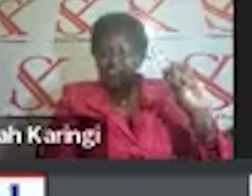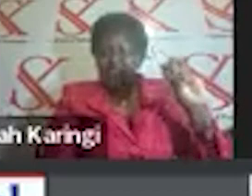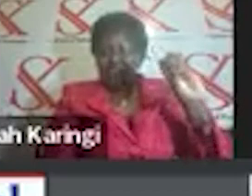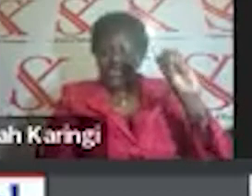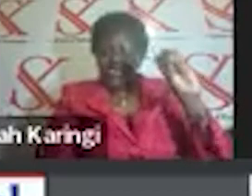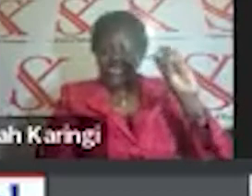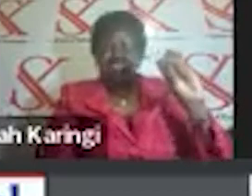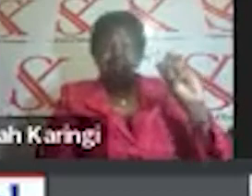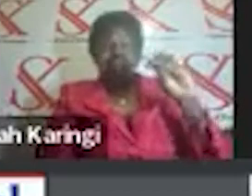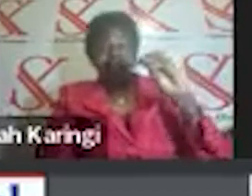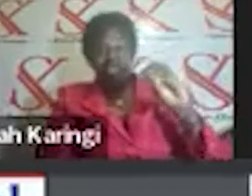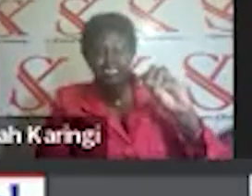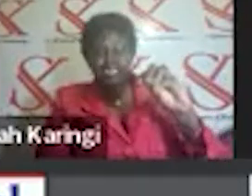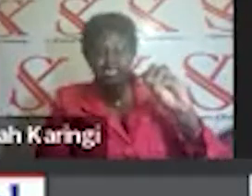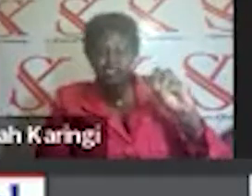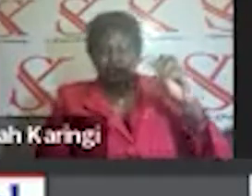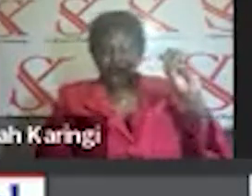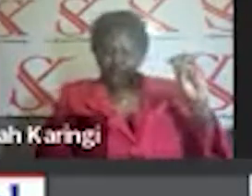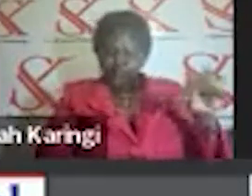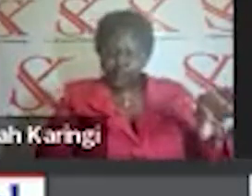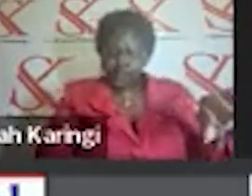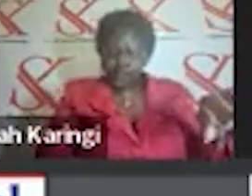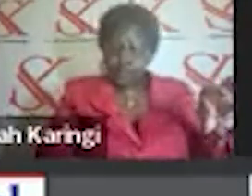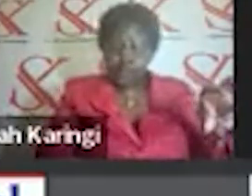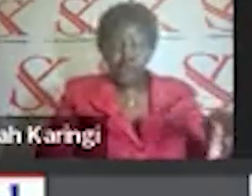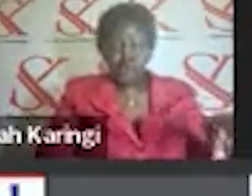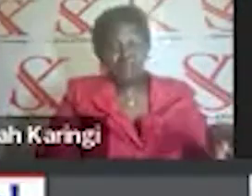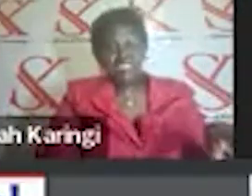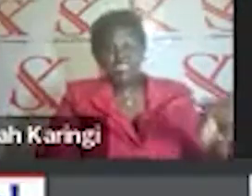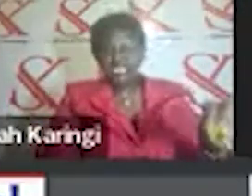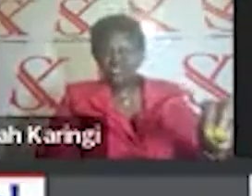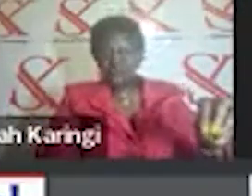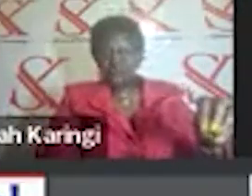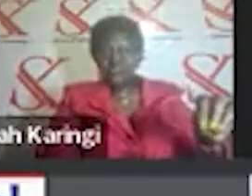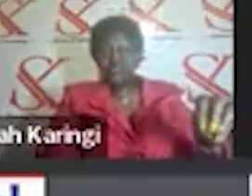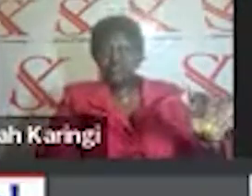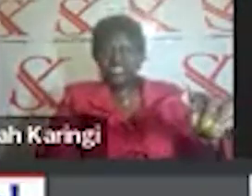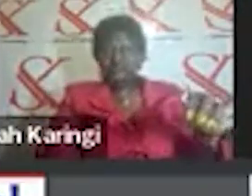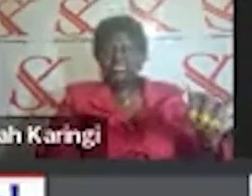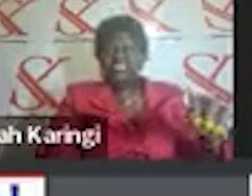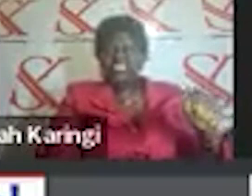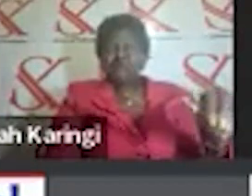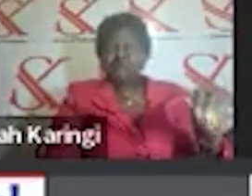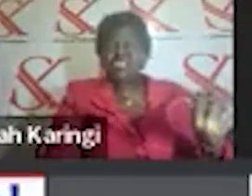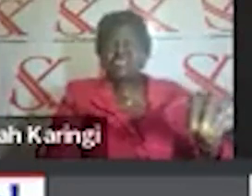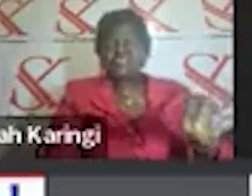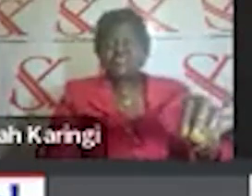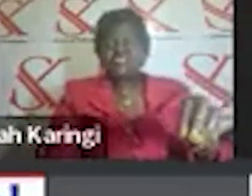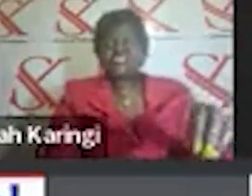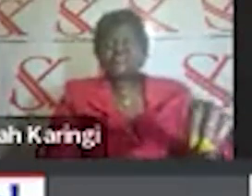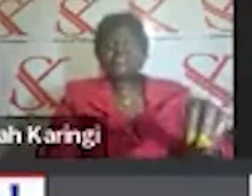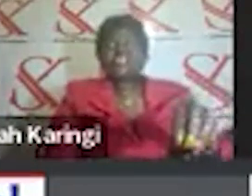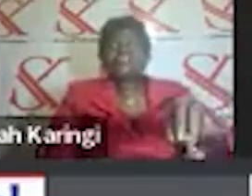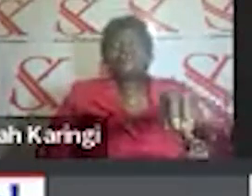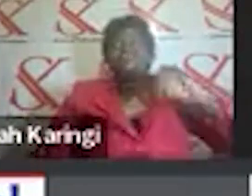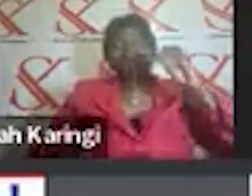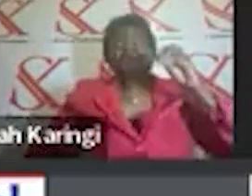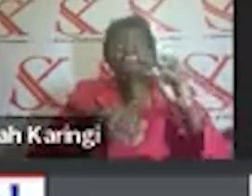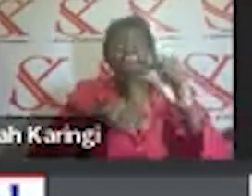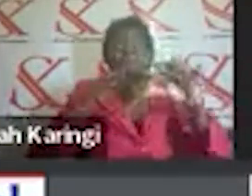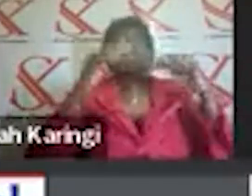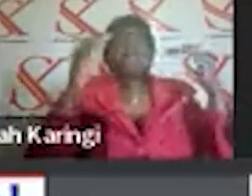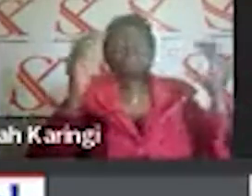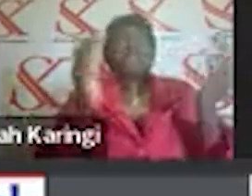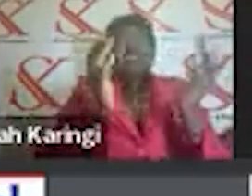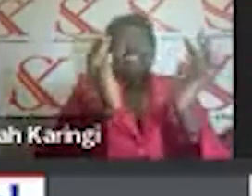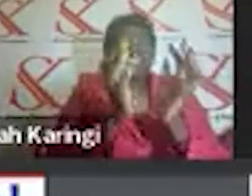it's gateway to the East African market to 500 customers. So you can imagine have 500 million customers. So it means